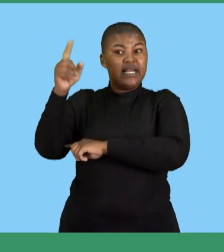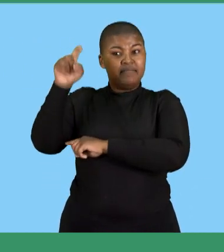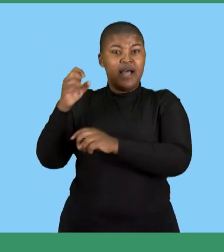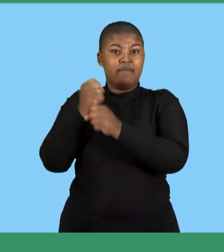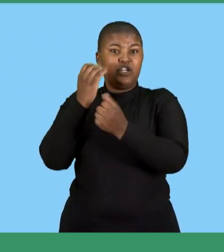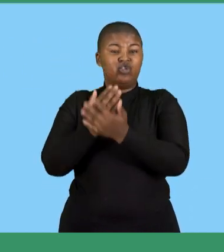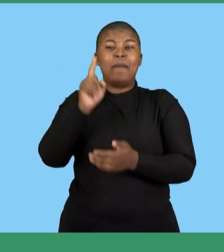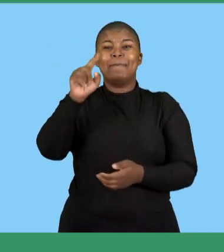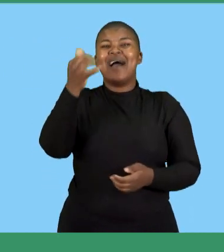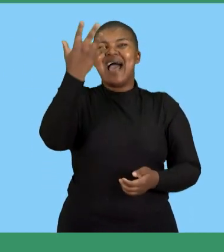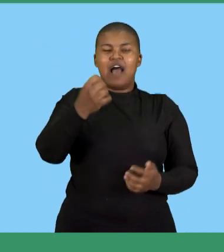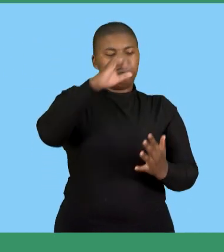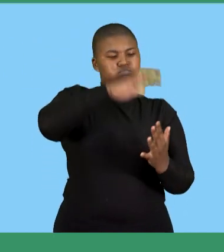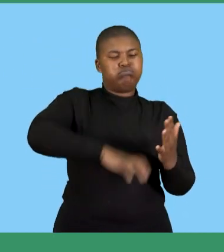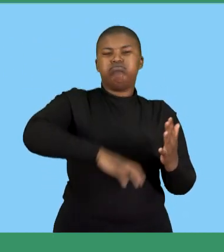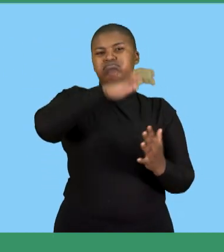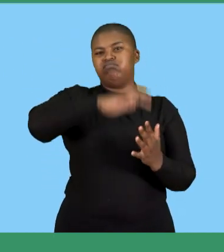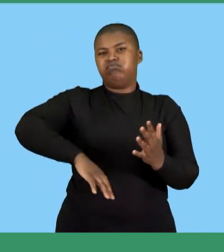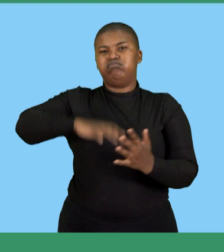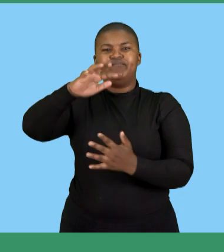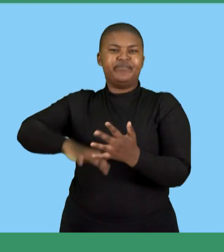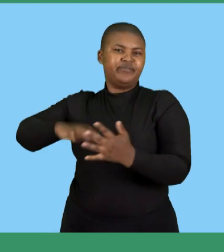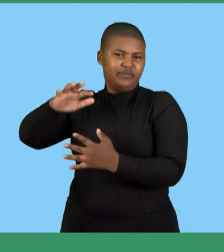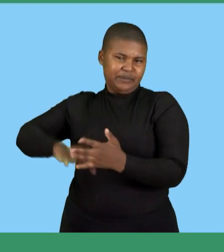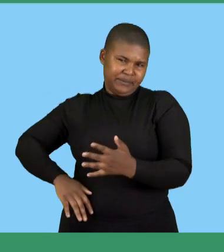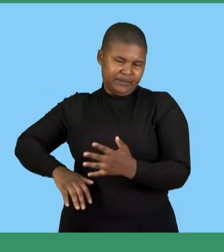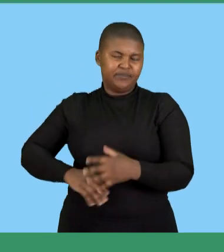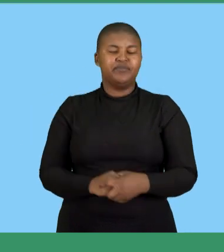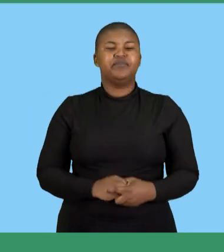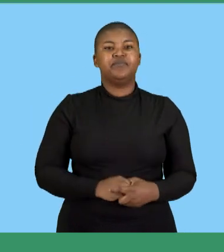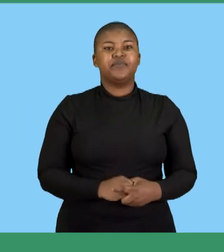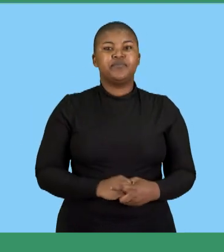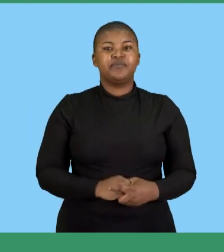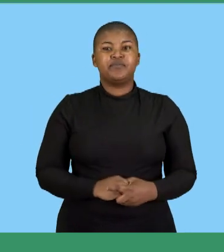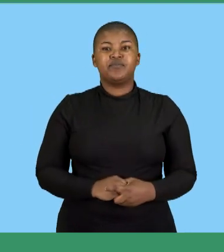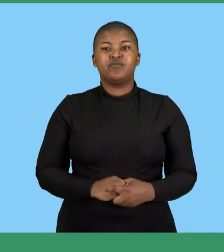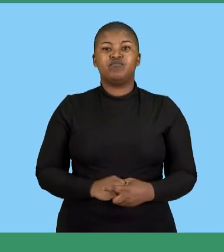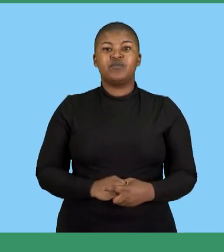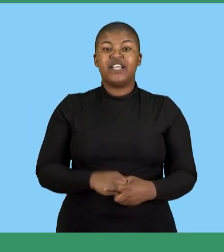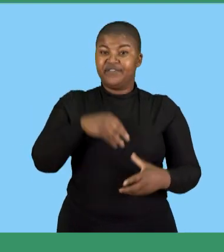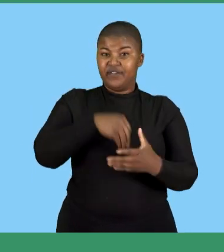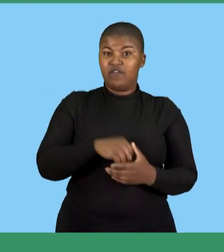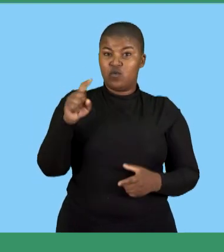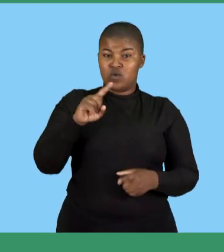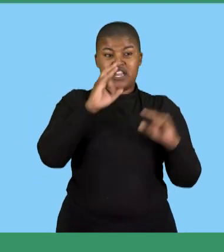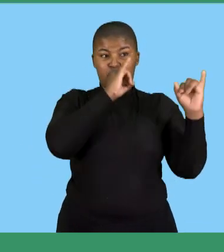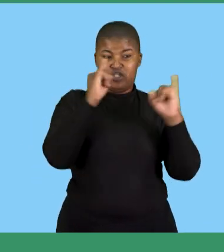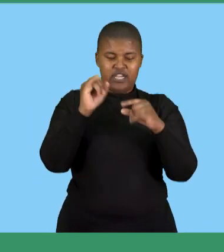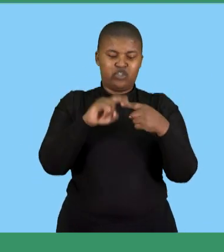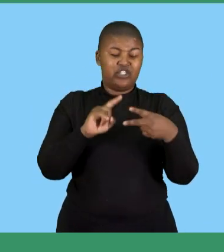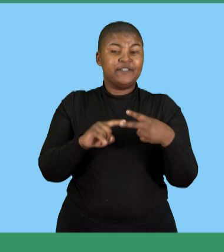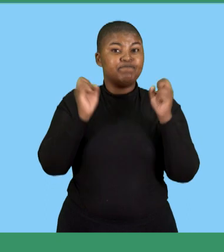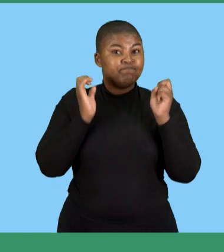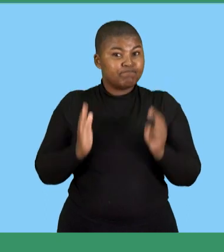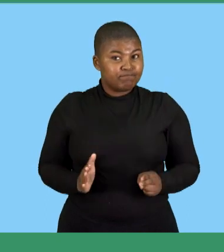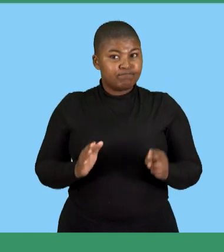is that they should prepare a rough draft of the presentation, which will include an